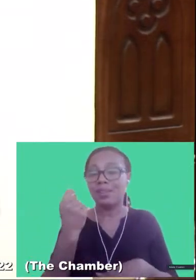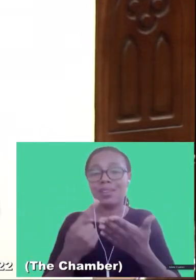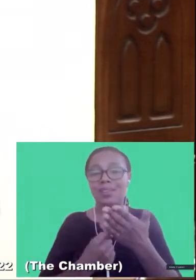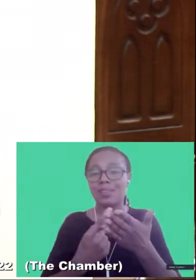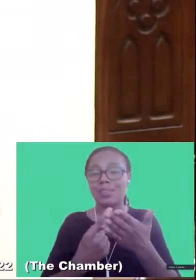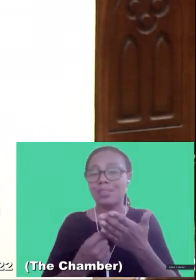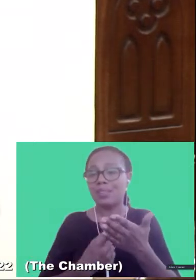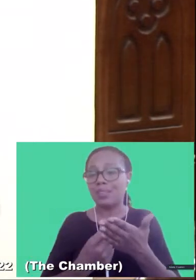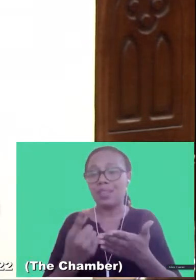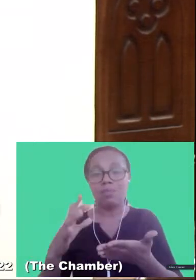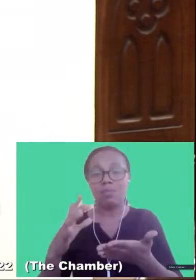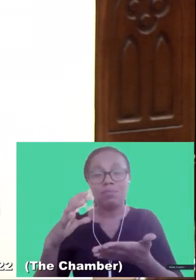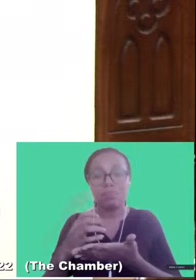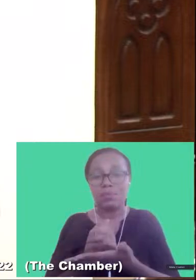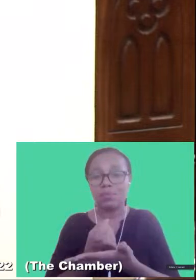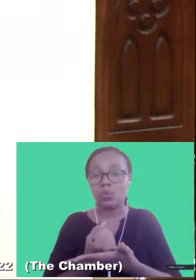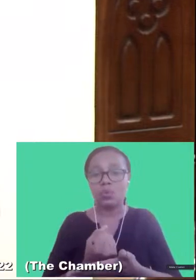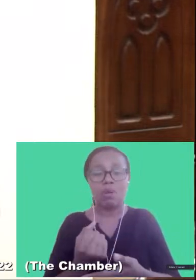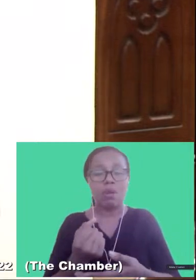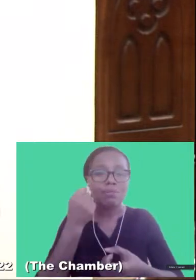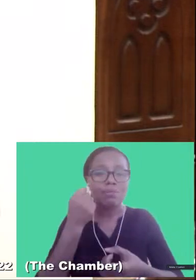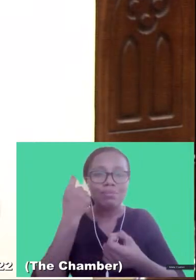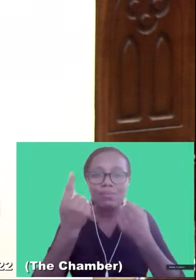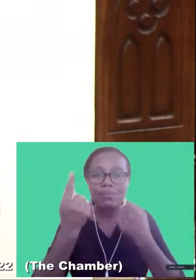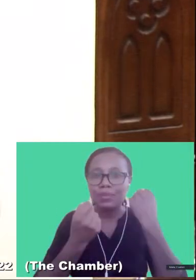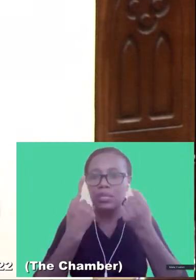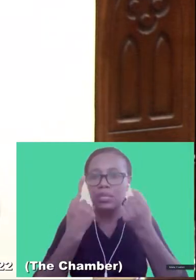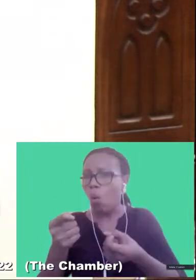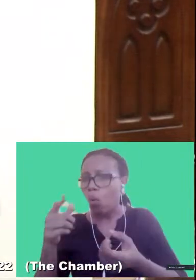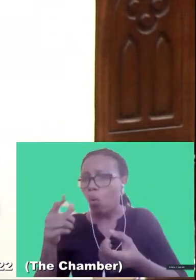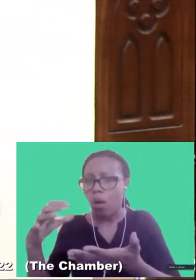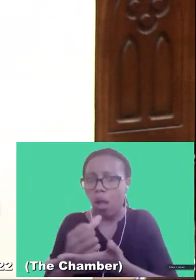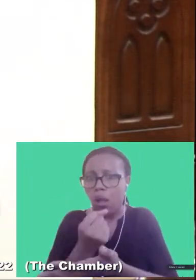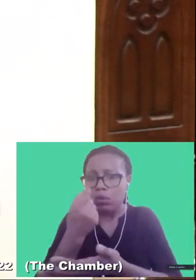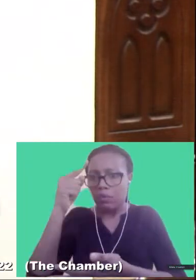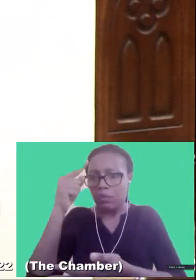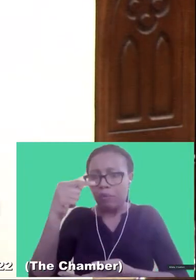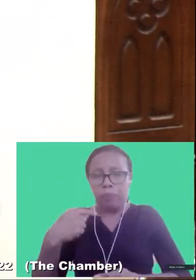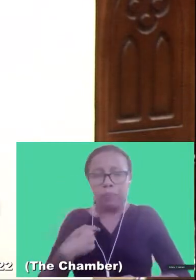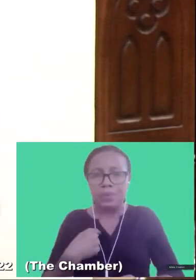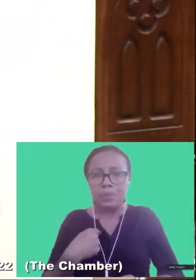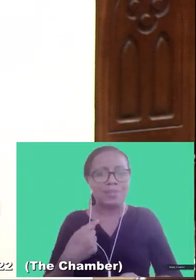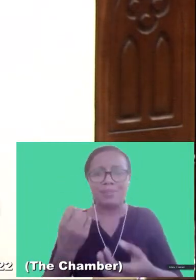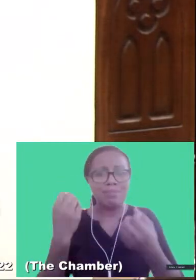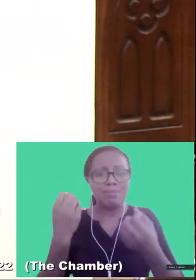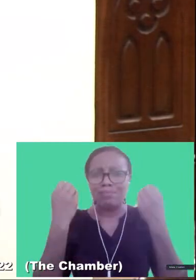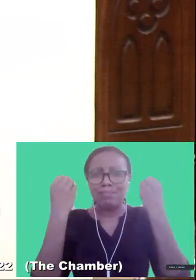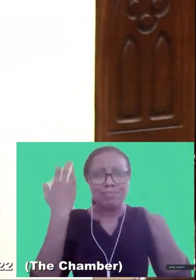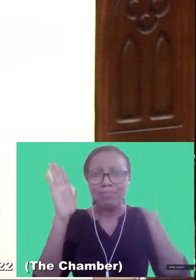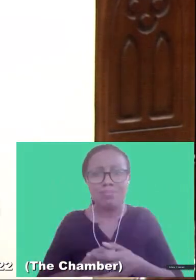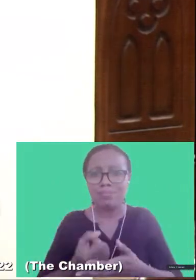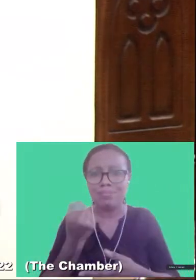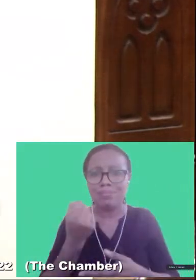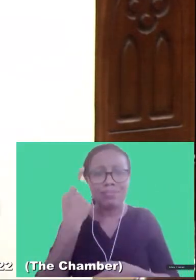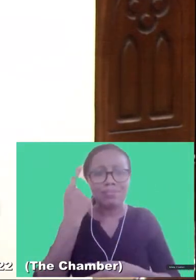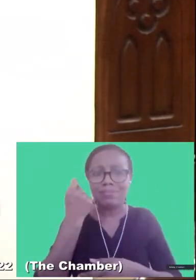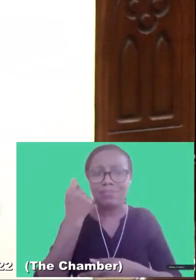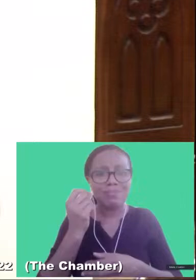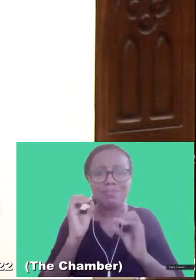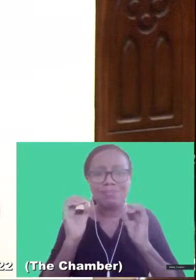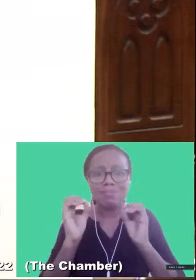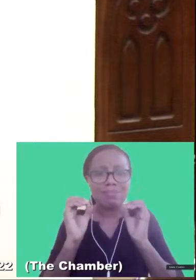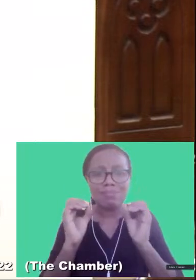coming together in a configuration of this type, and they just continue to conduct the business on and on and